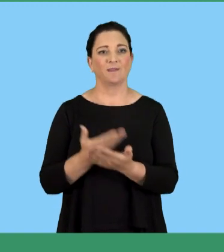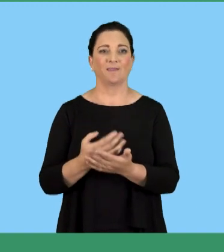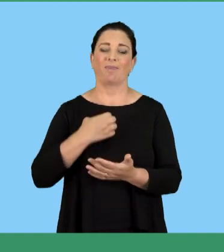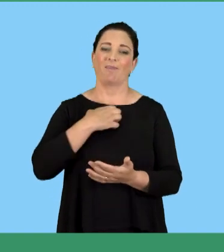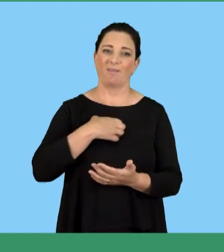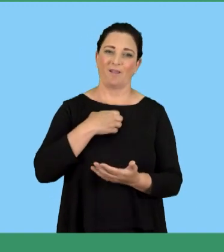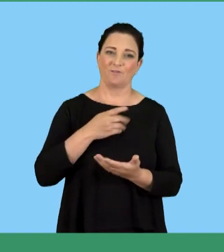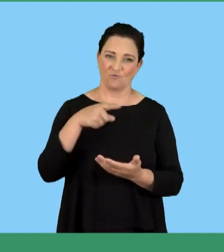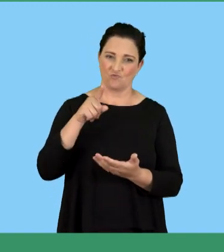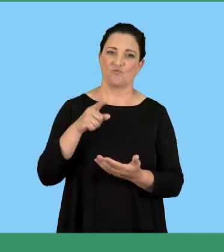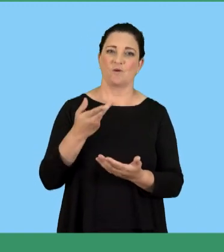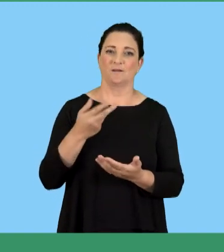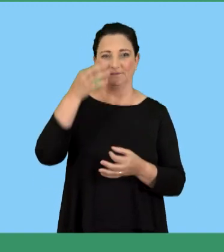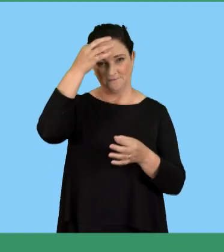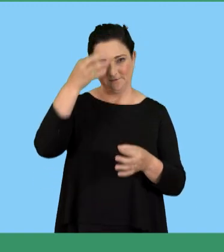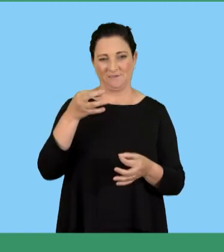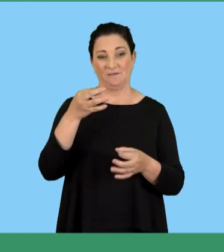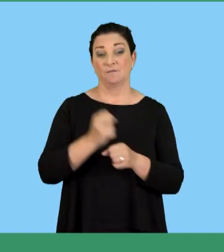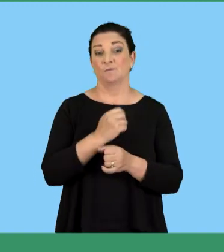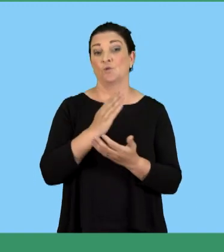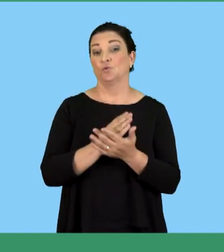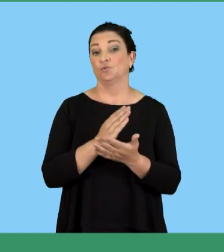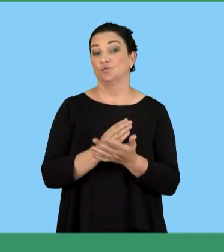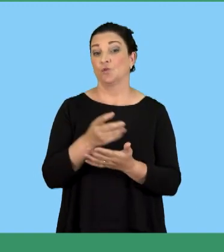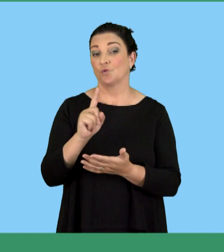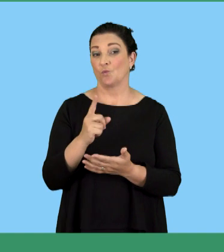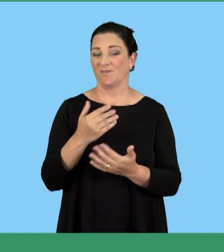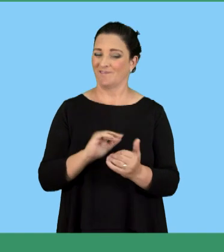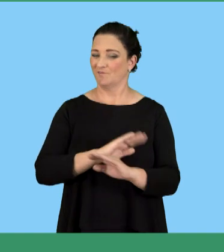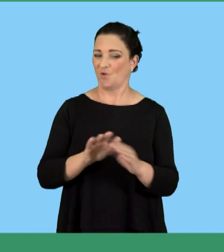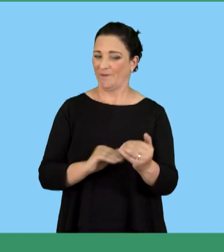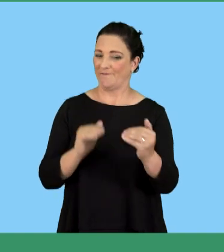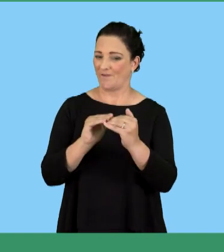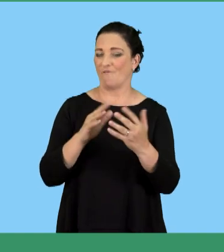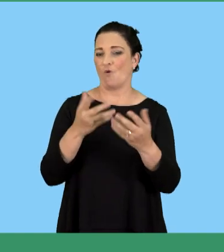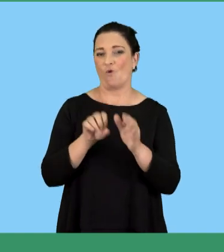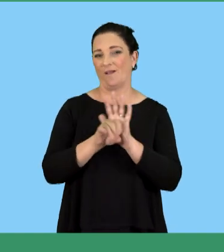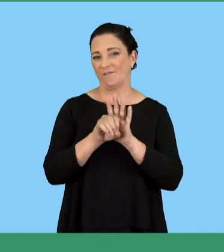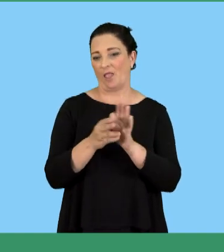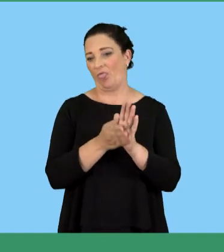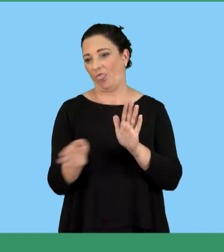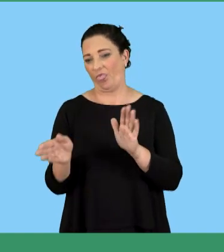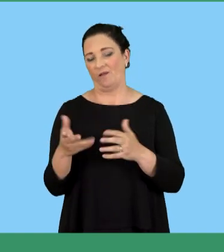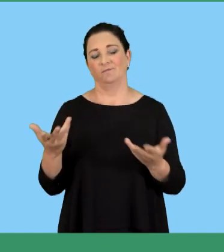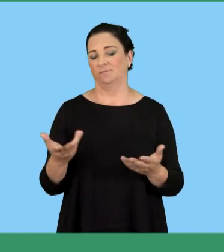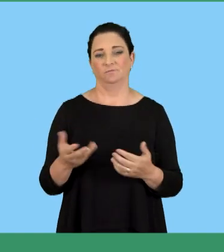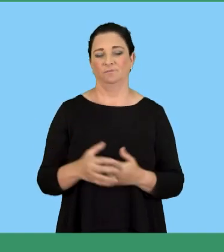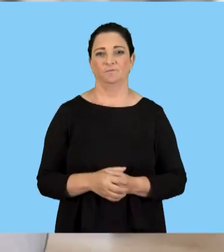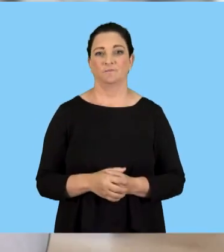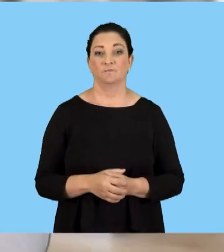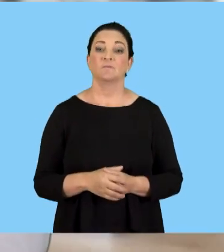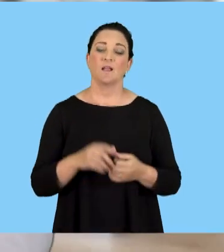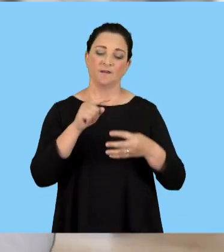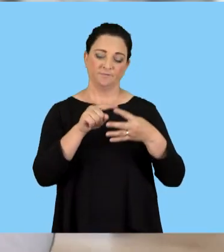correct business decisions, for example, by making sure that they do not engage in unfair or misleading advertising.